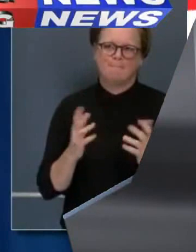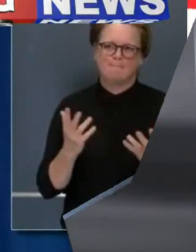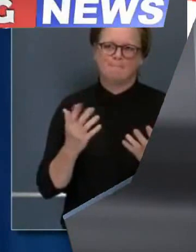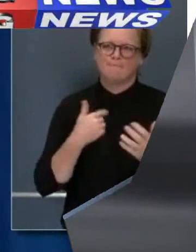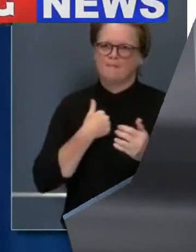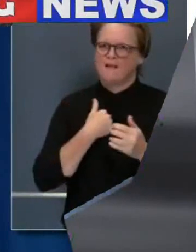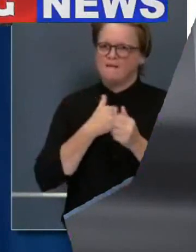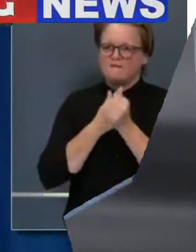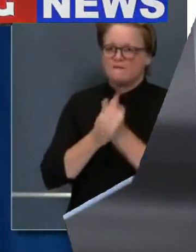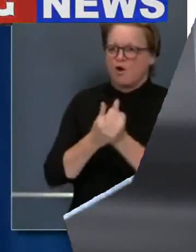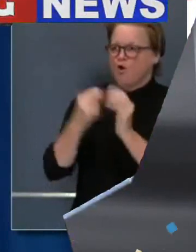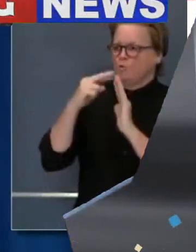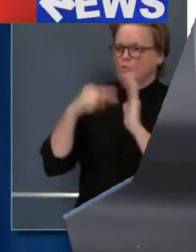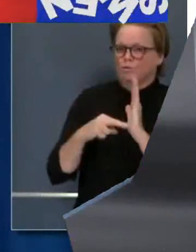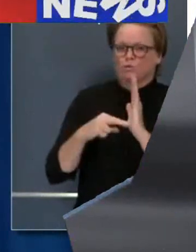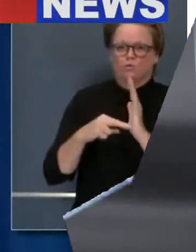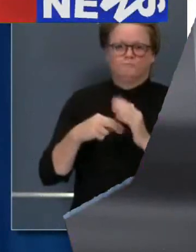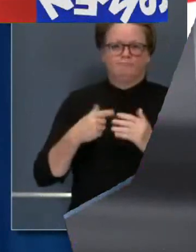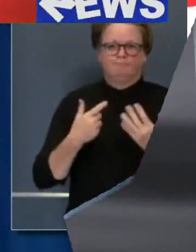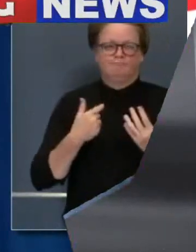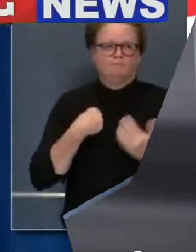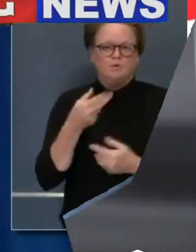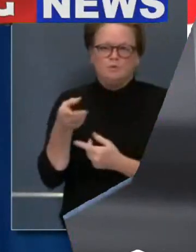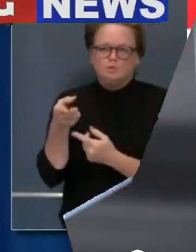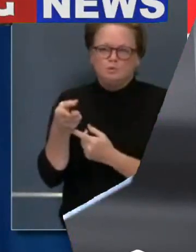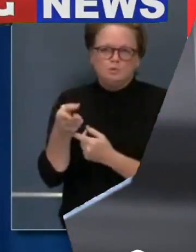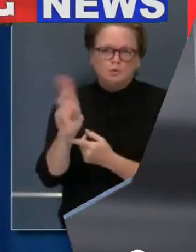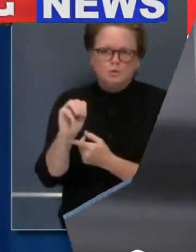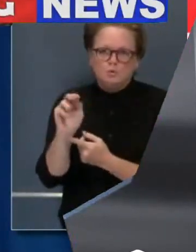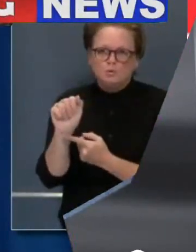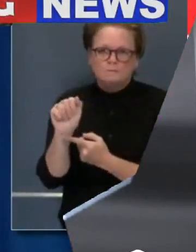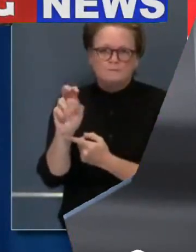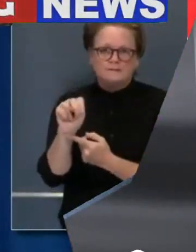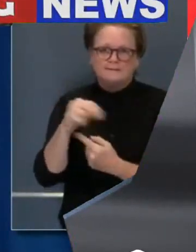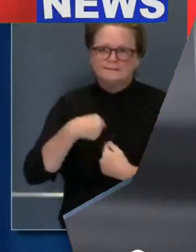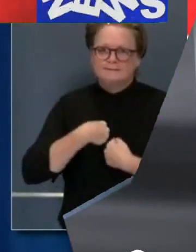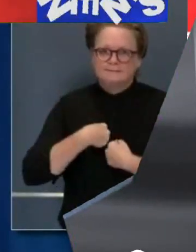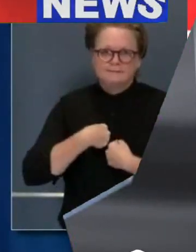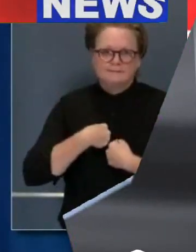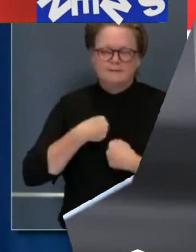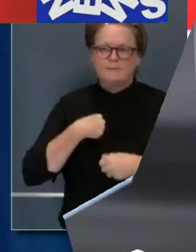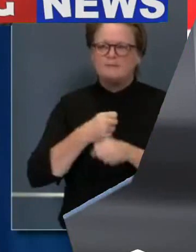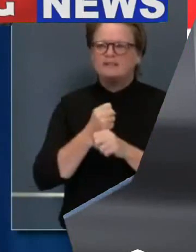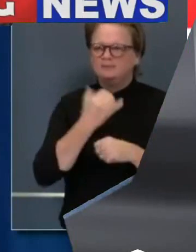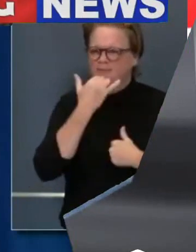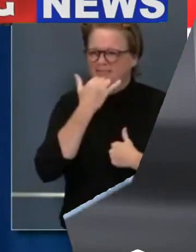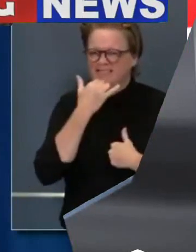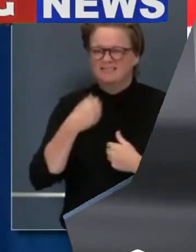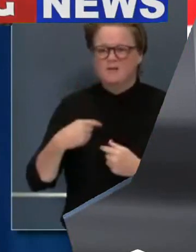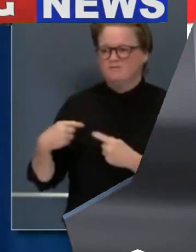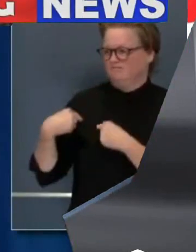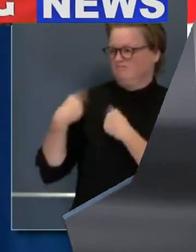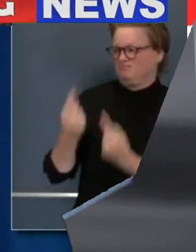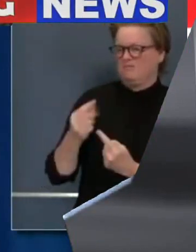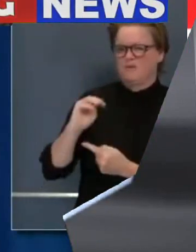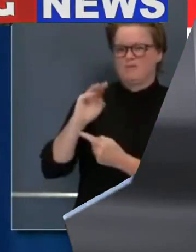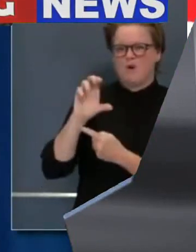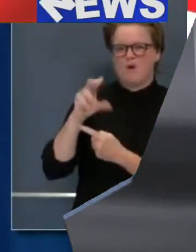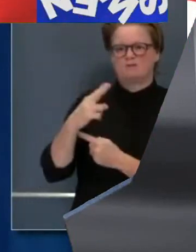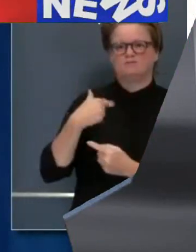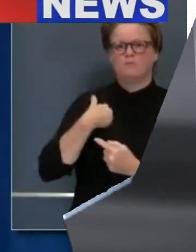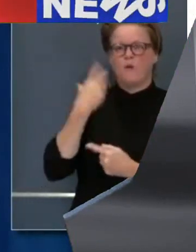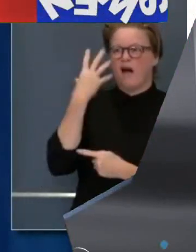We all fall short sometimes. We've been out, and I think for 3 times since, in fact, I know it's been 3 times because I